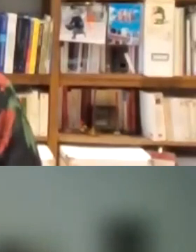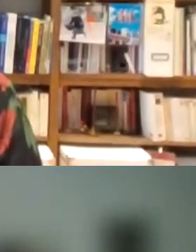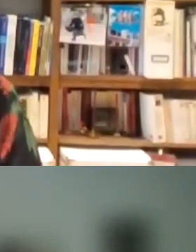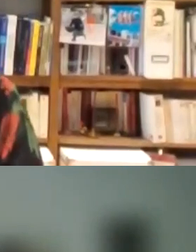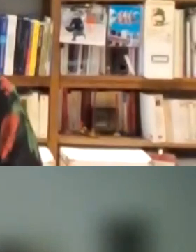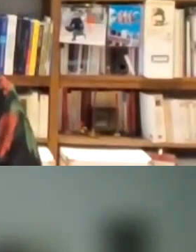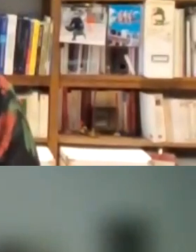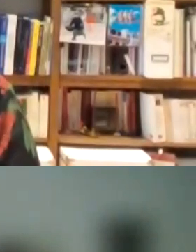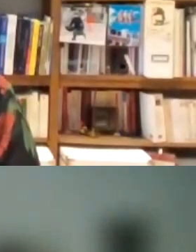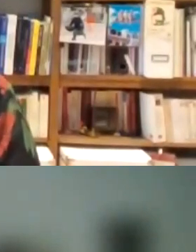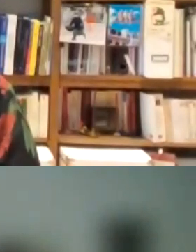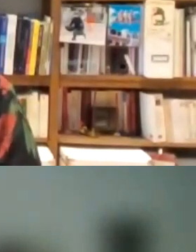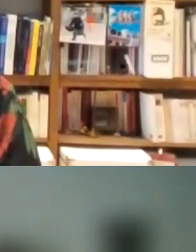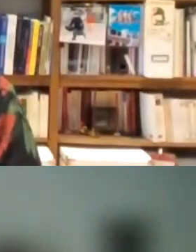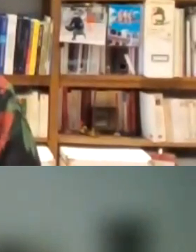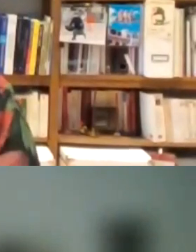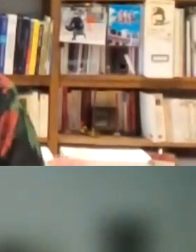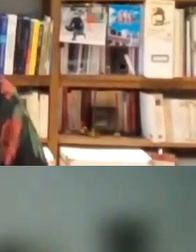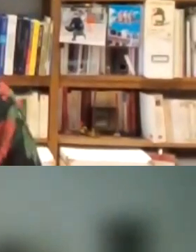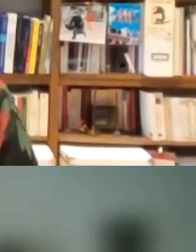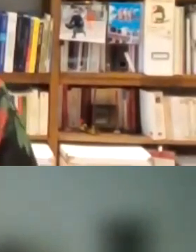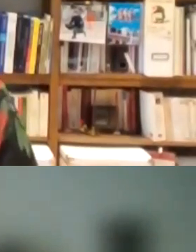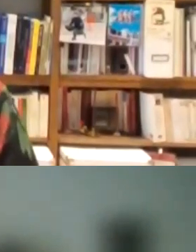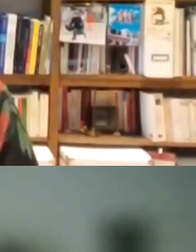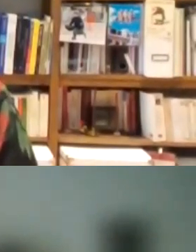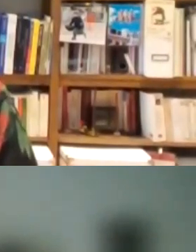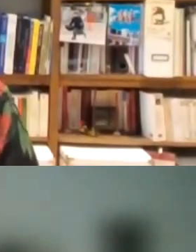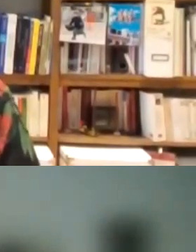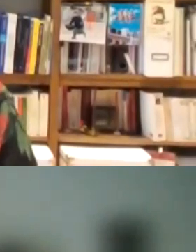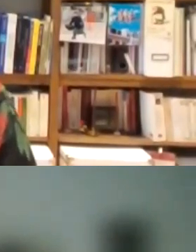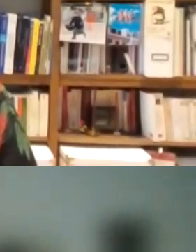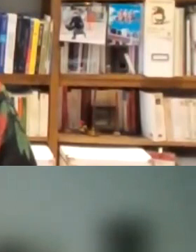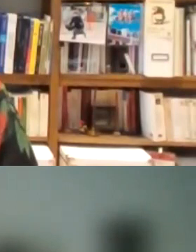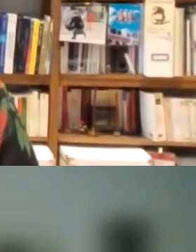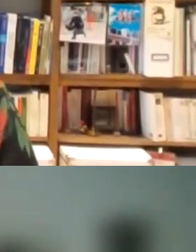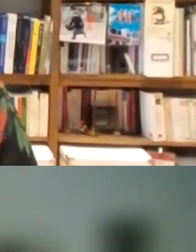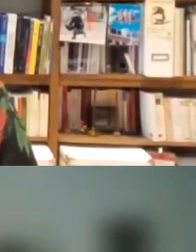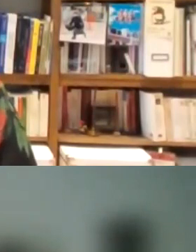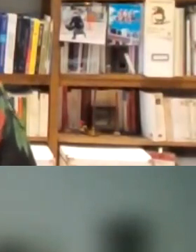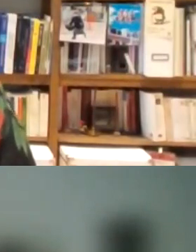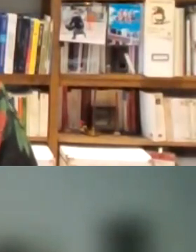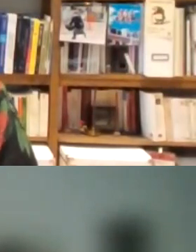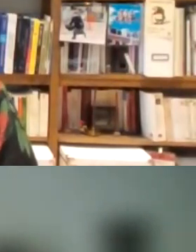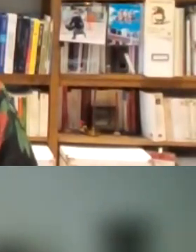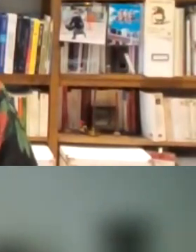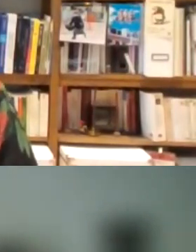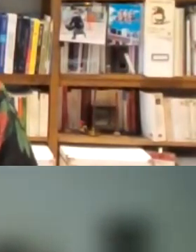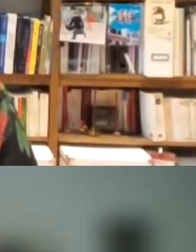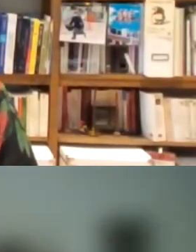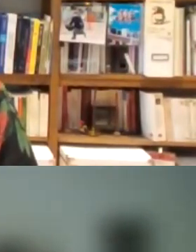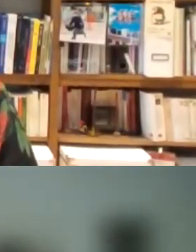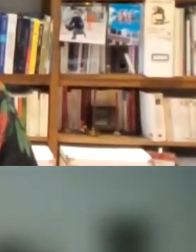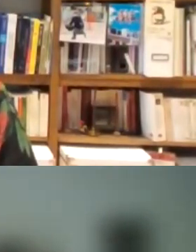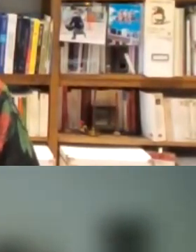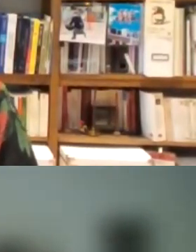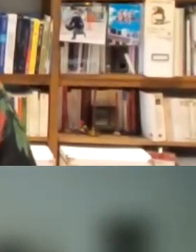but also we had practitioners and we have different person around the table. And intolerance was the word